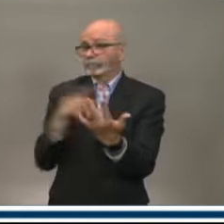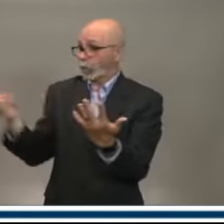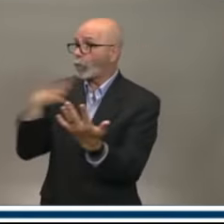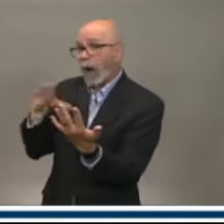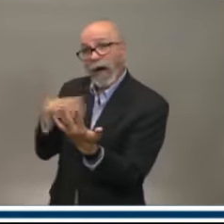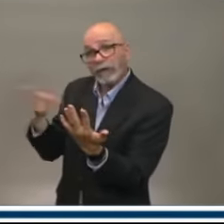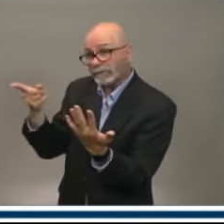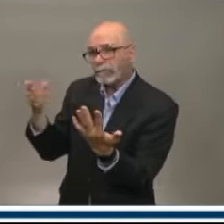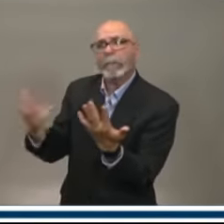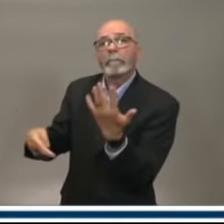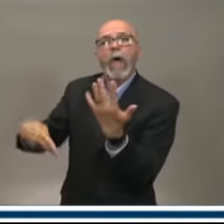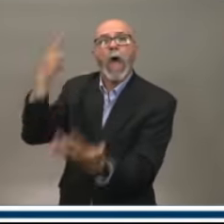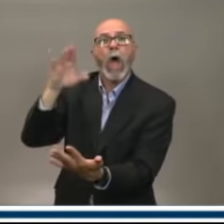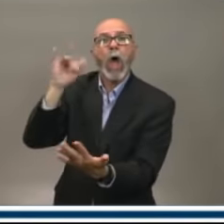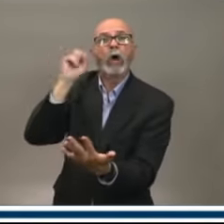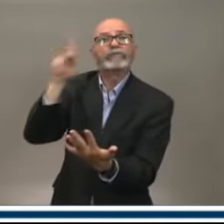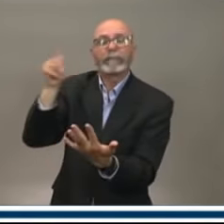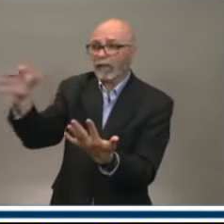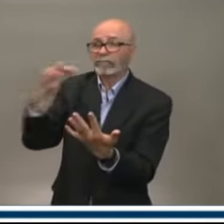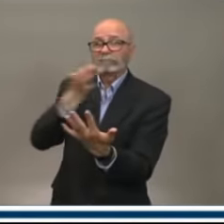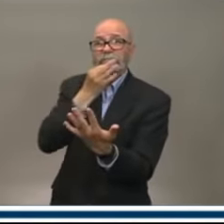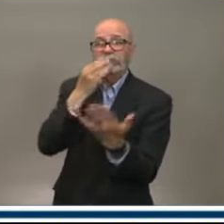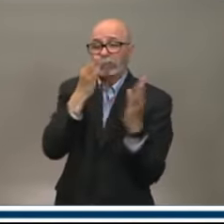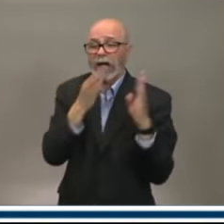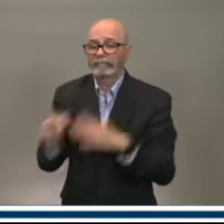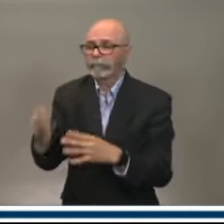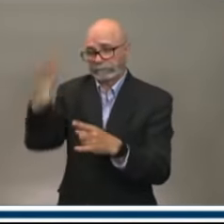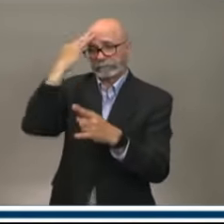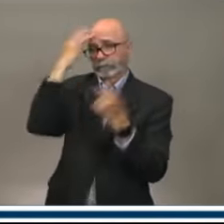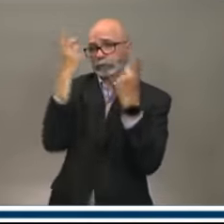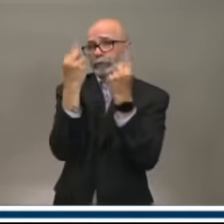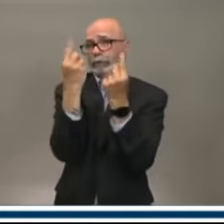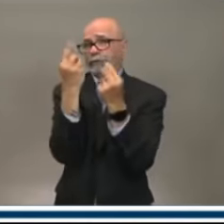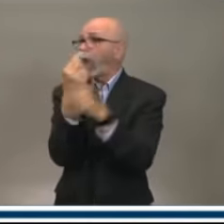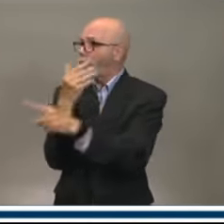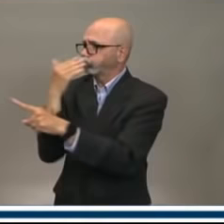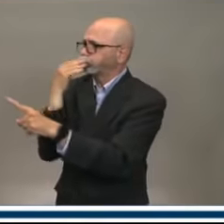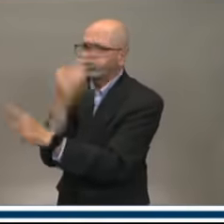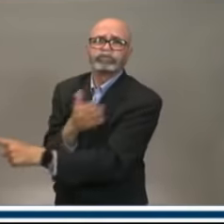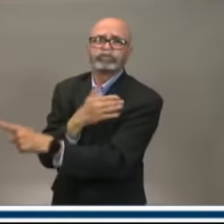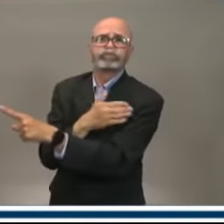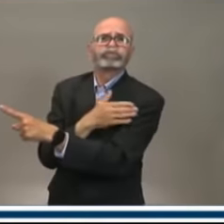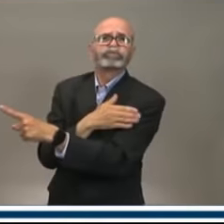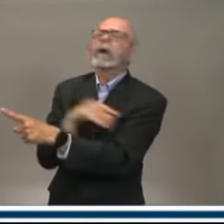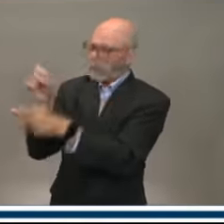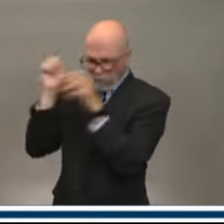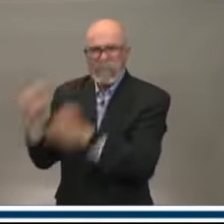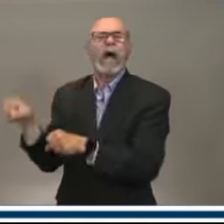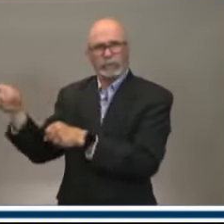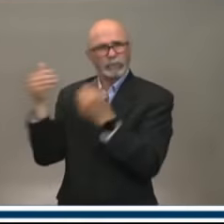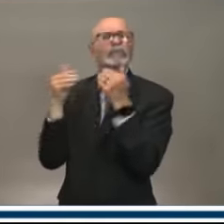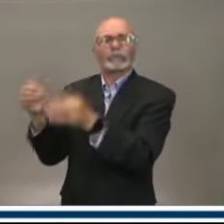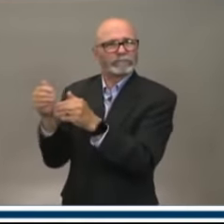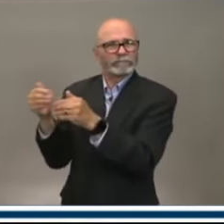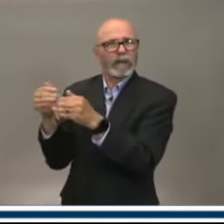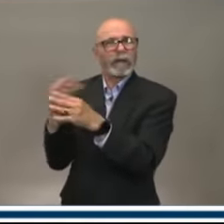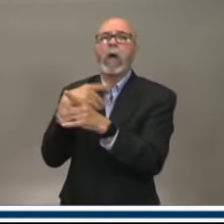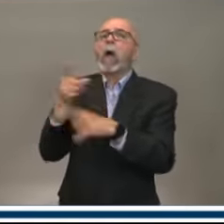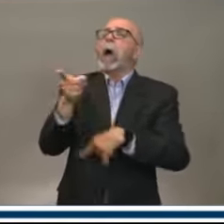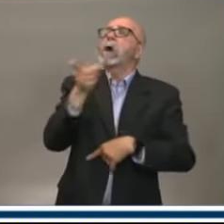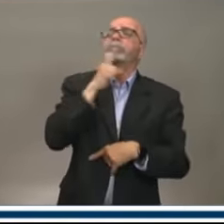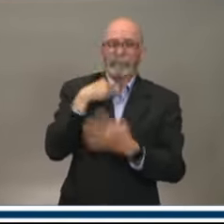health, we'll look at opening those economies up. It won't be a phase. It will be based on how the association has been able to